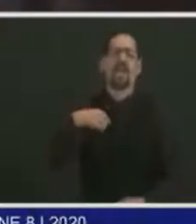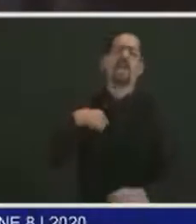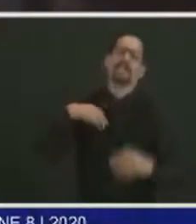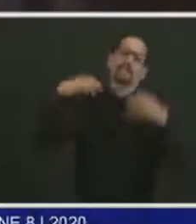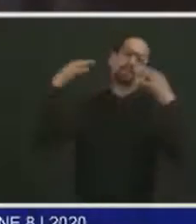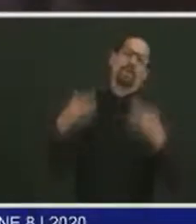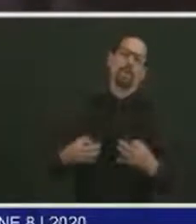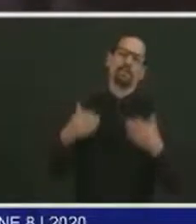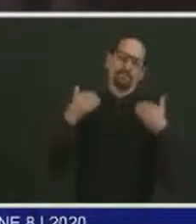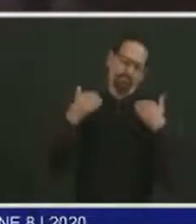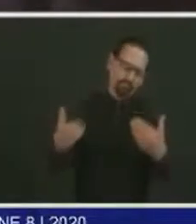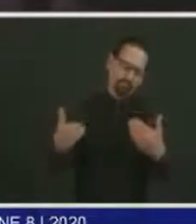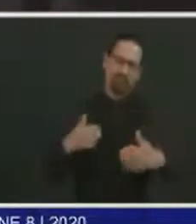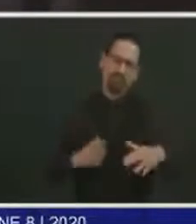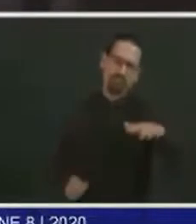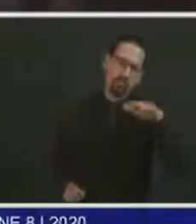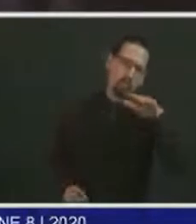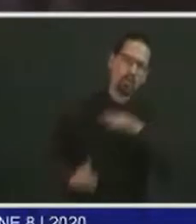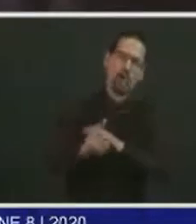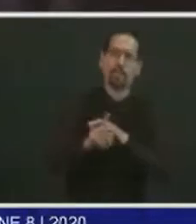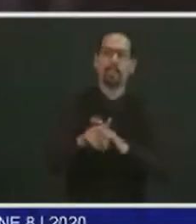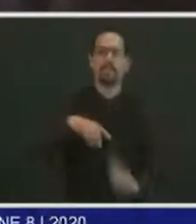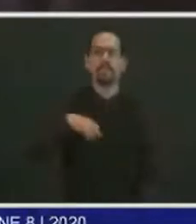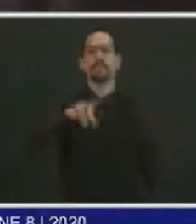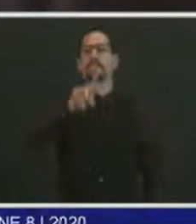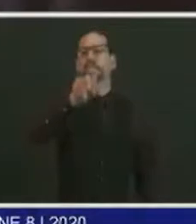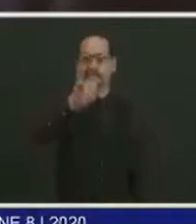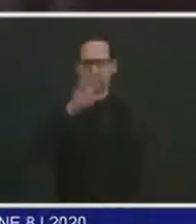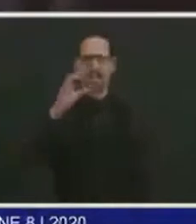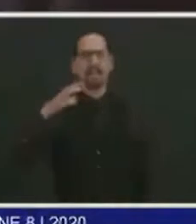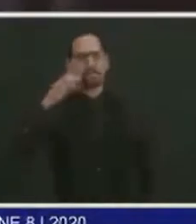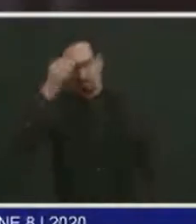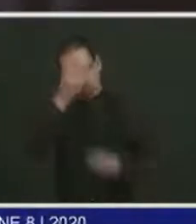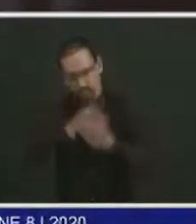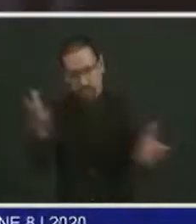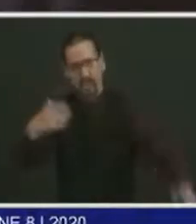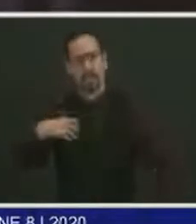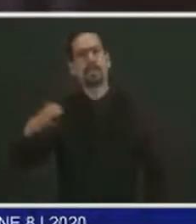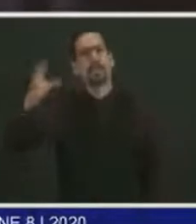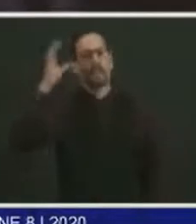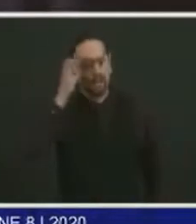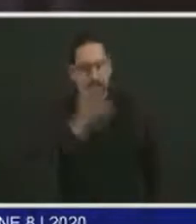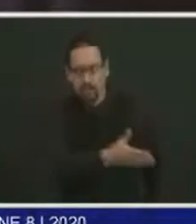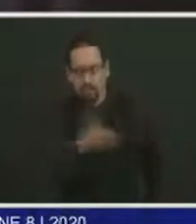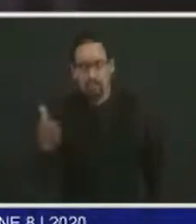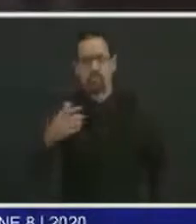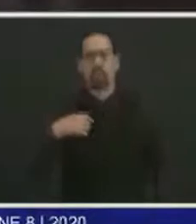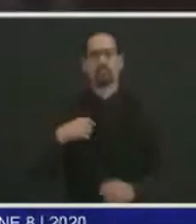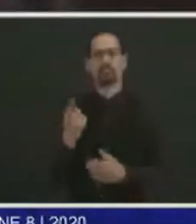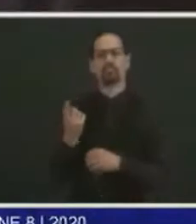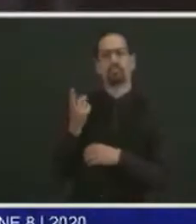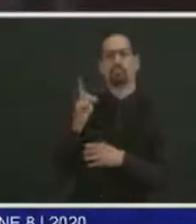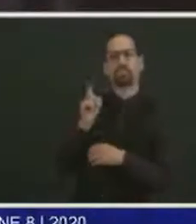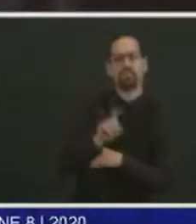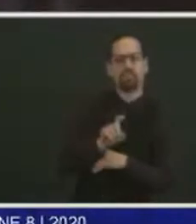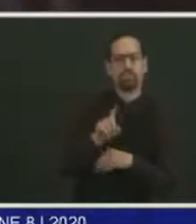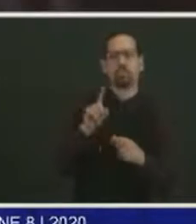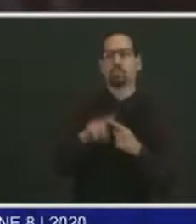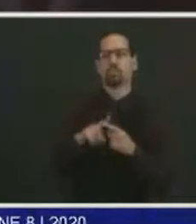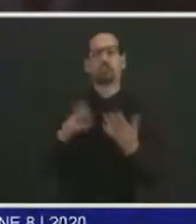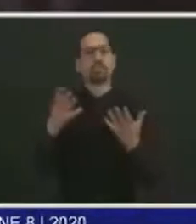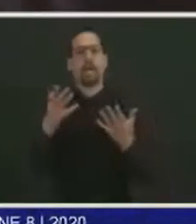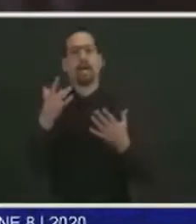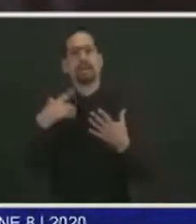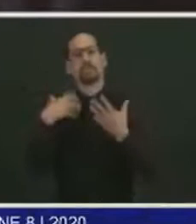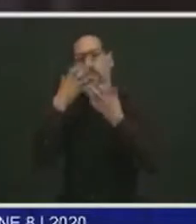action. And frankly, I went out to de-escalate what was a very tense situation. The